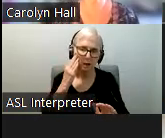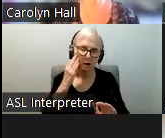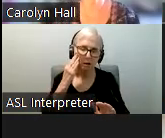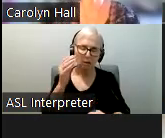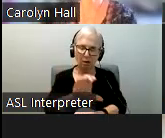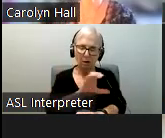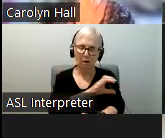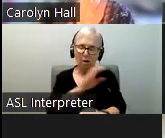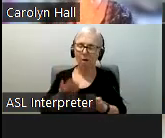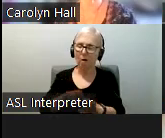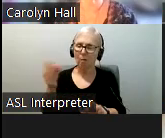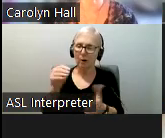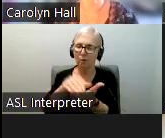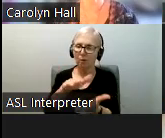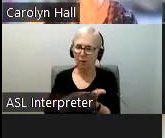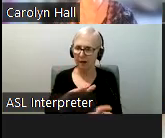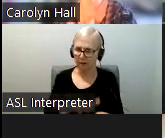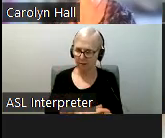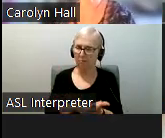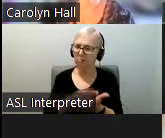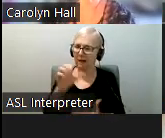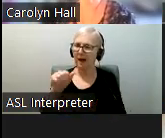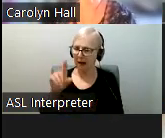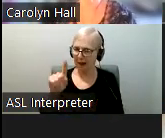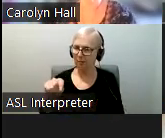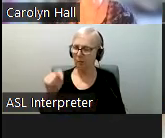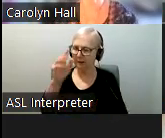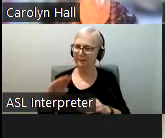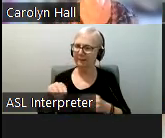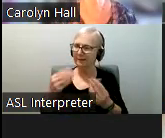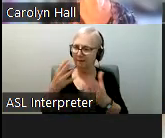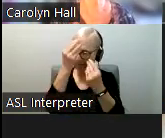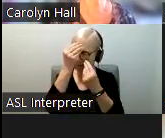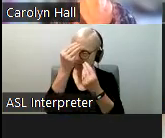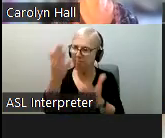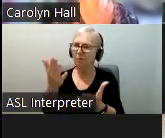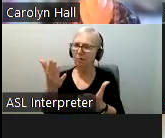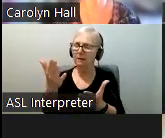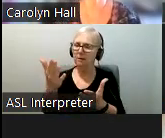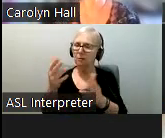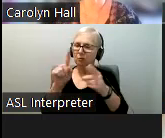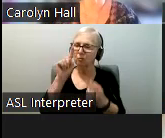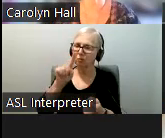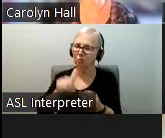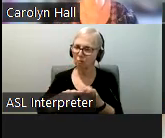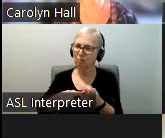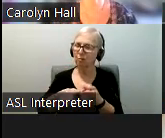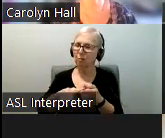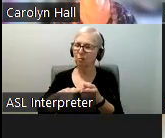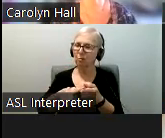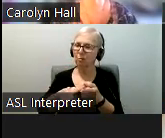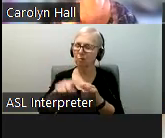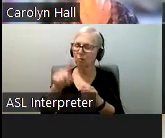Act says, yeah, we can give out personal information about people in agencies to people in